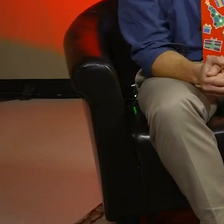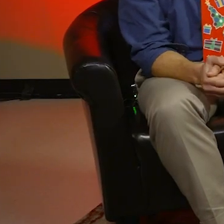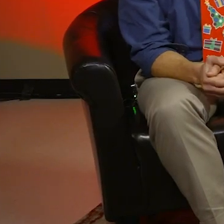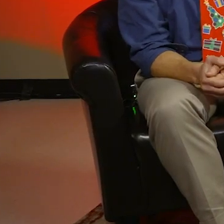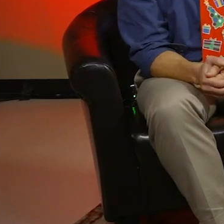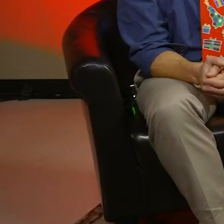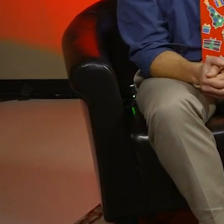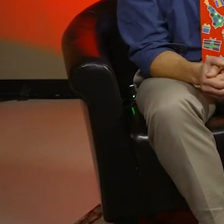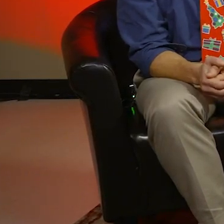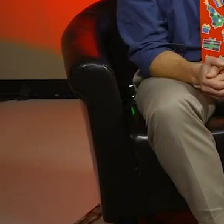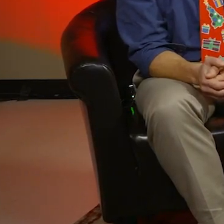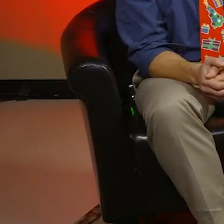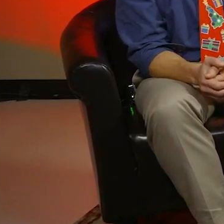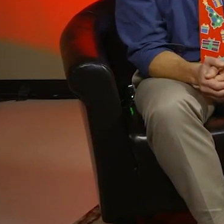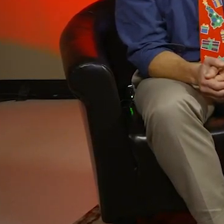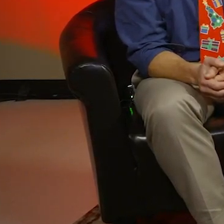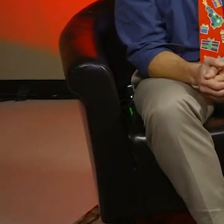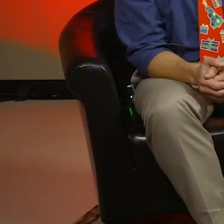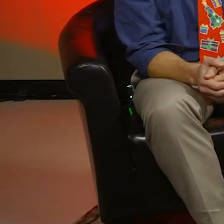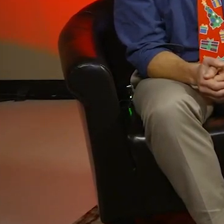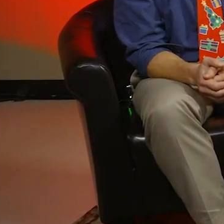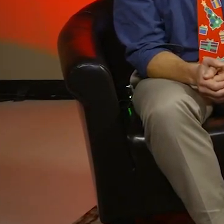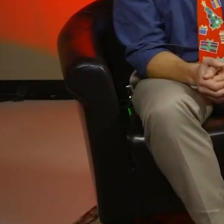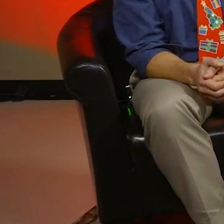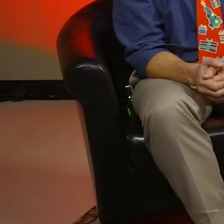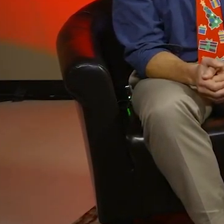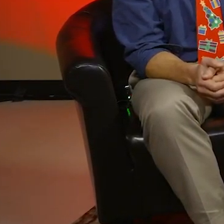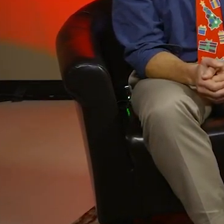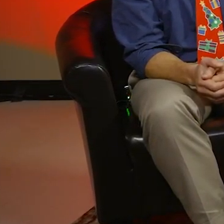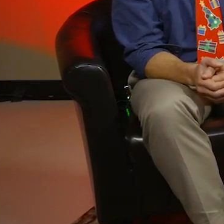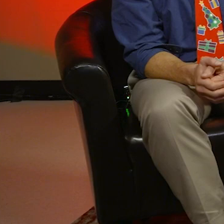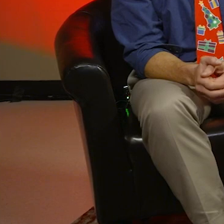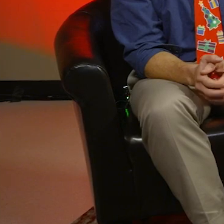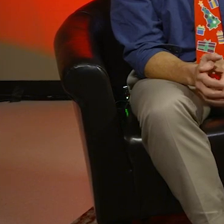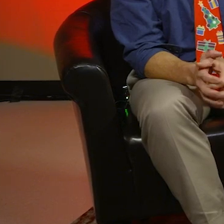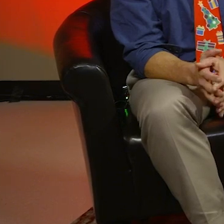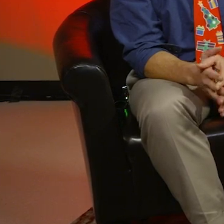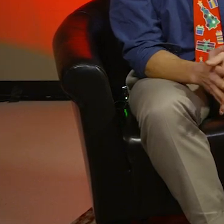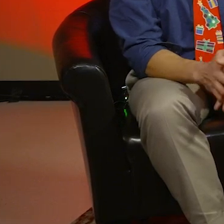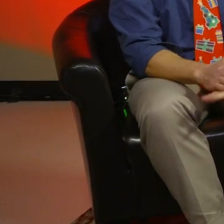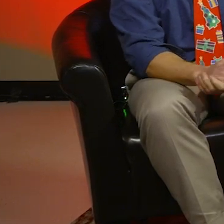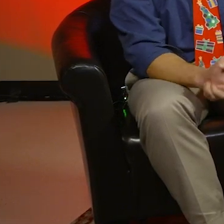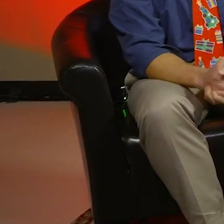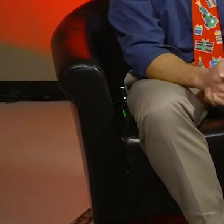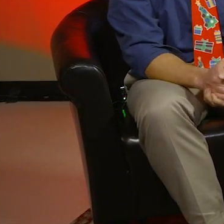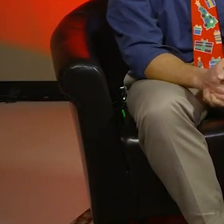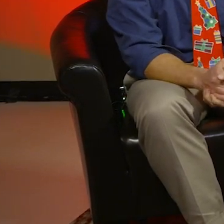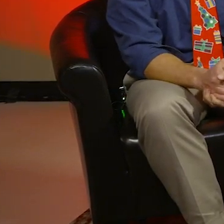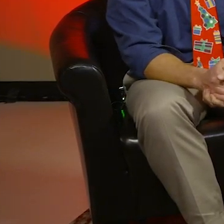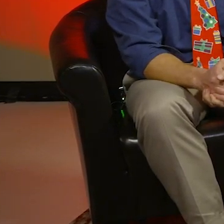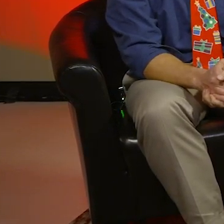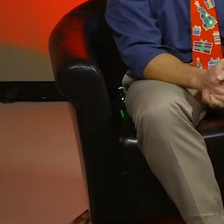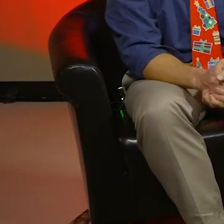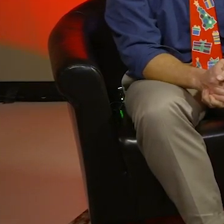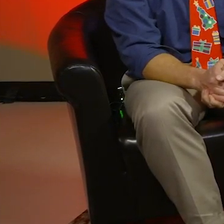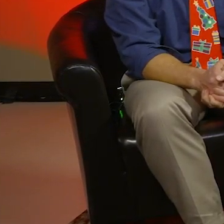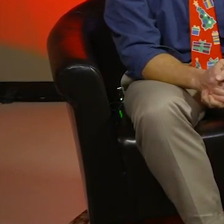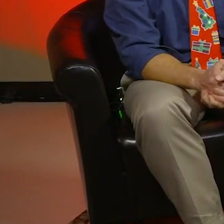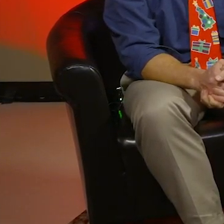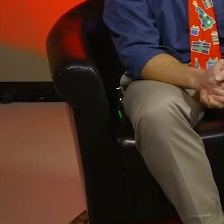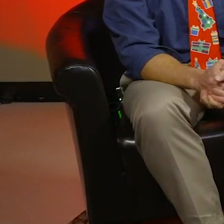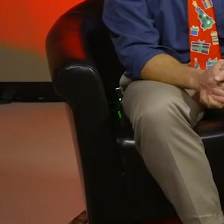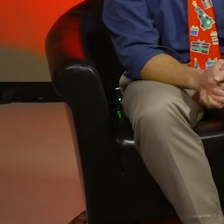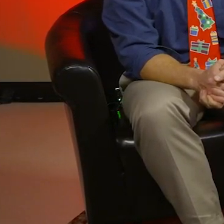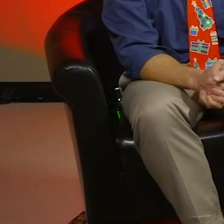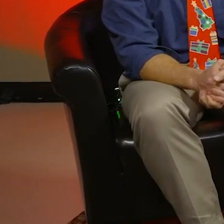Good morning, everyone. It is Tuesday, December 21st, but we aren't actually here today. We have recorded this introduction to one of our very favorite